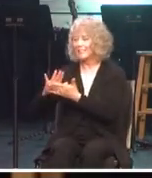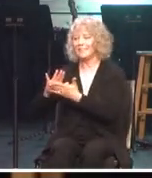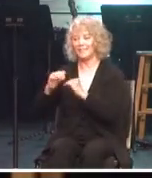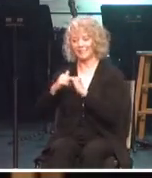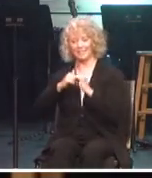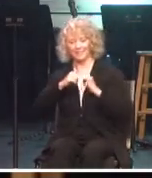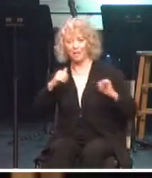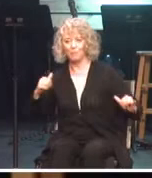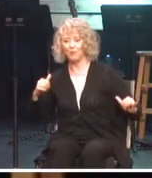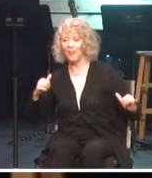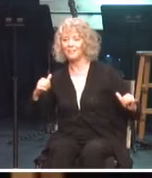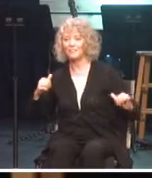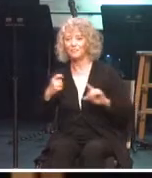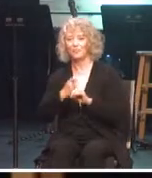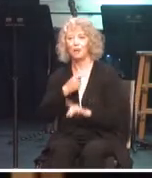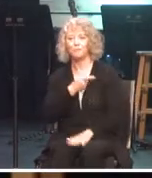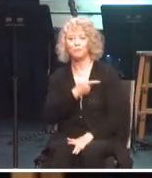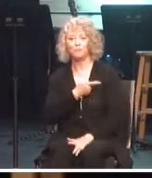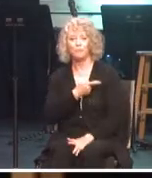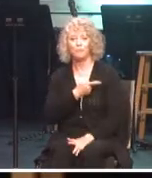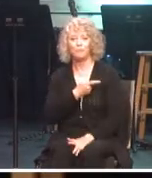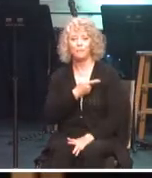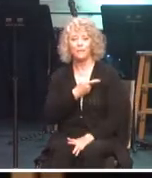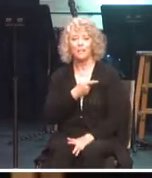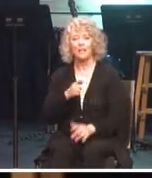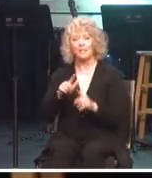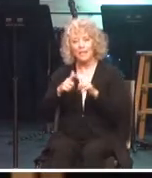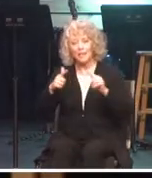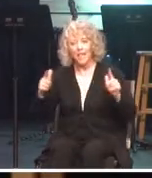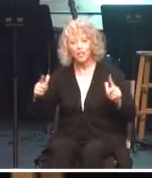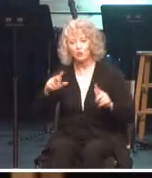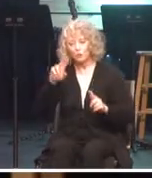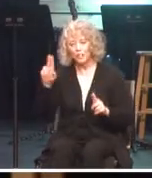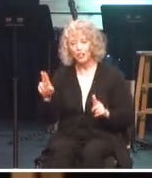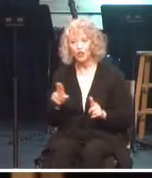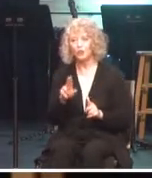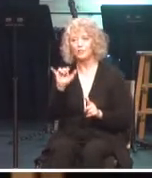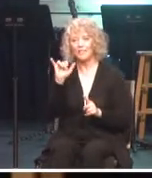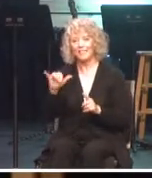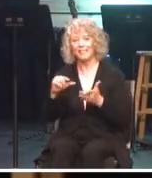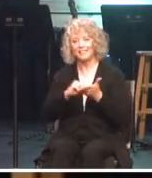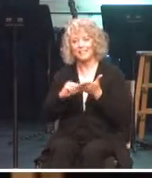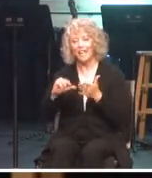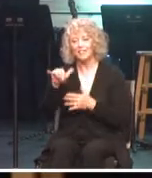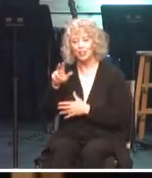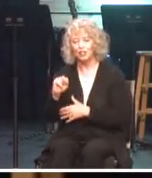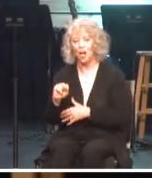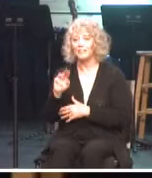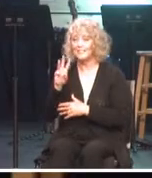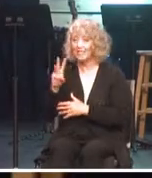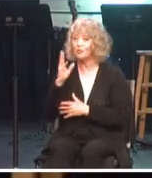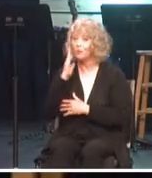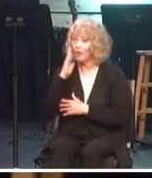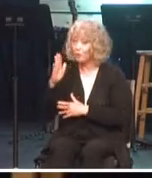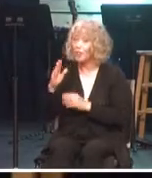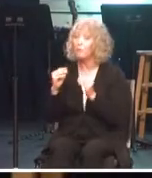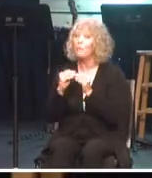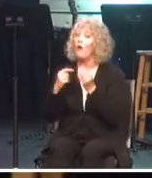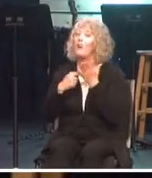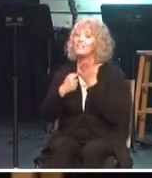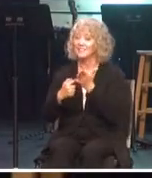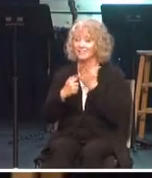And the axiom is this. We'll see this worked out as we apply this text in John 6 over the next few weeks. But the axiom is